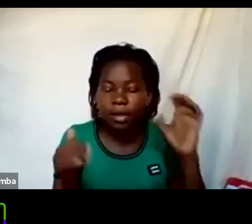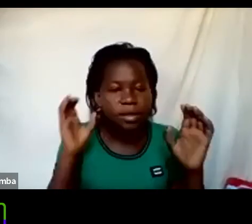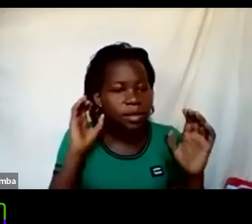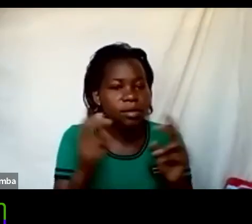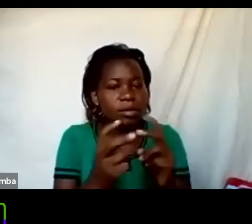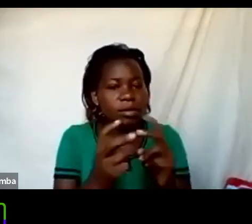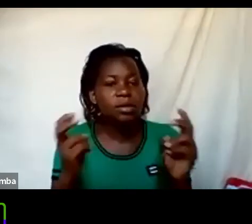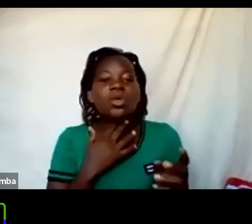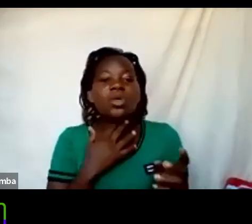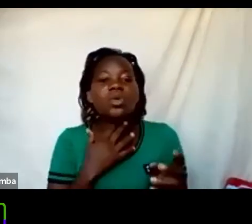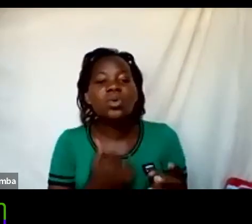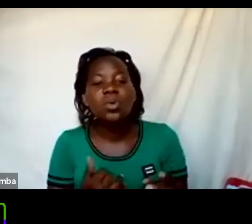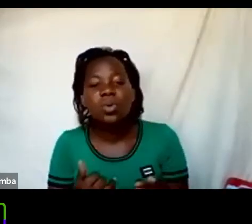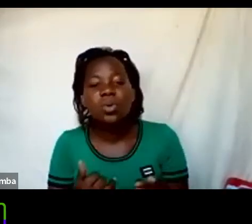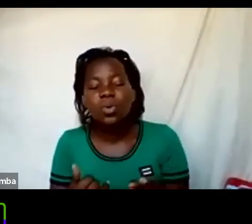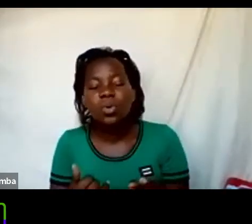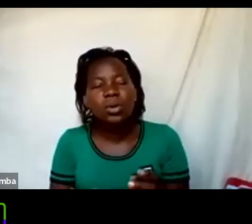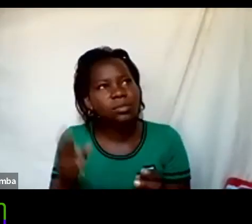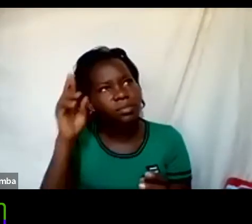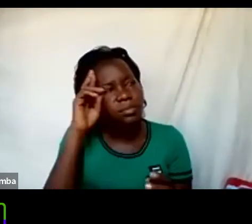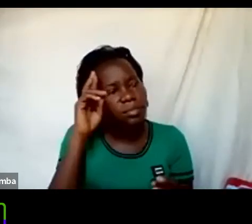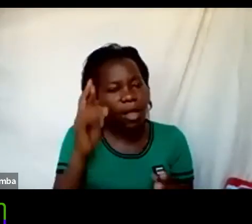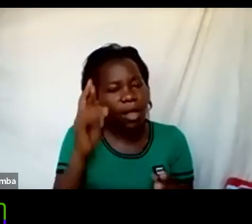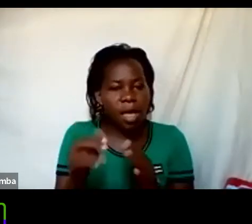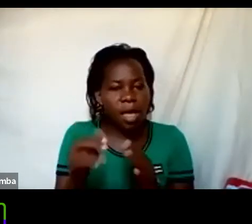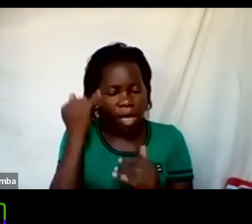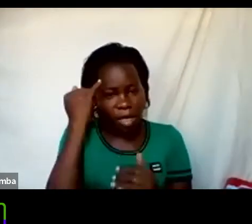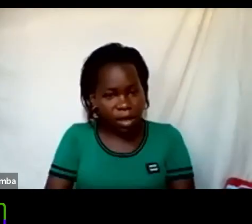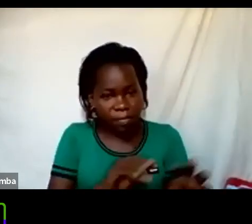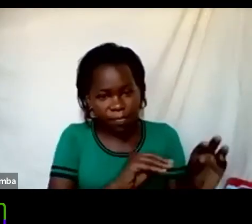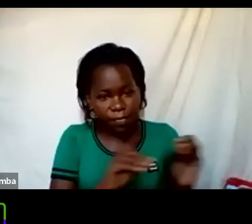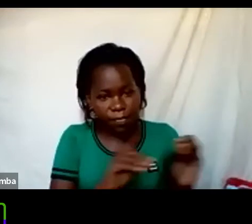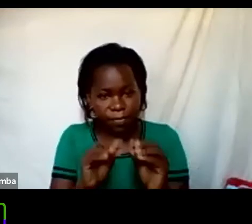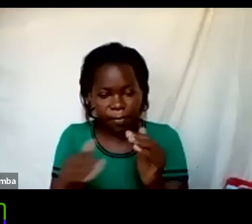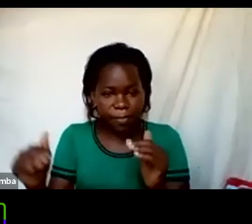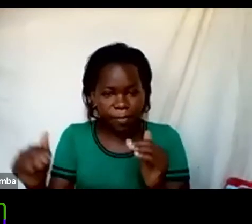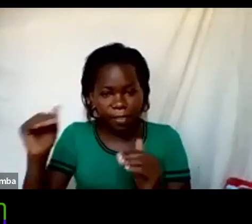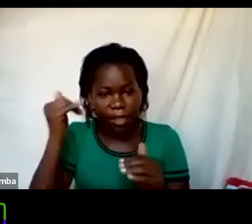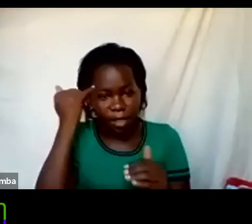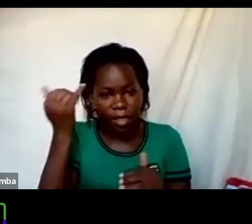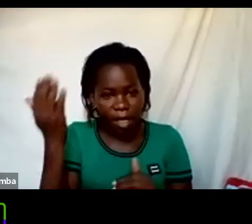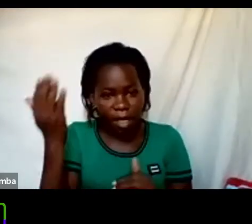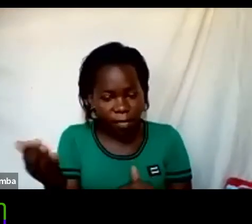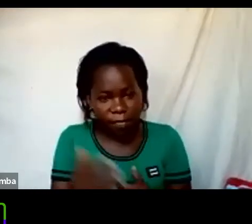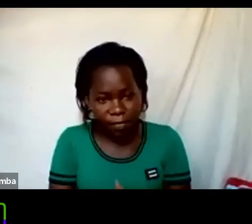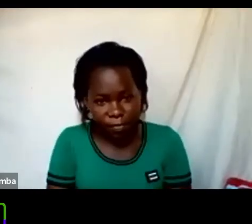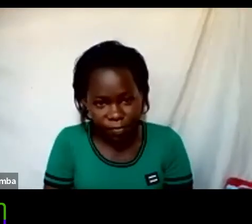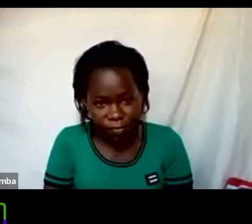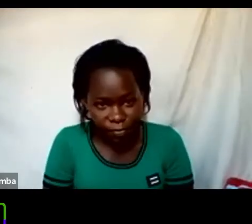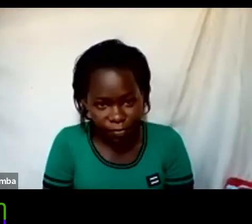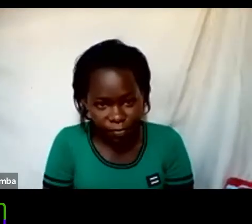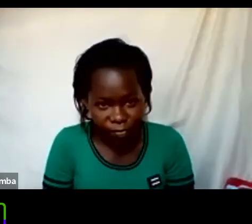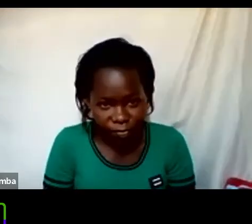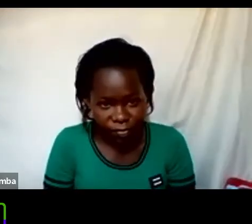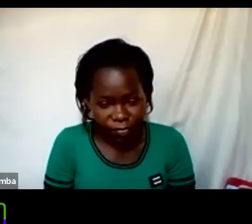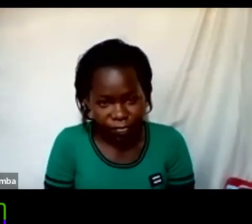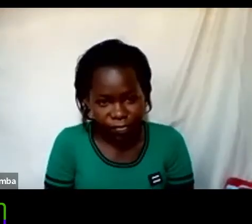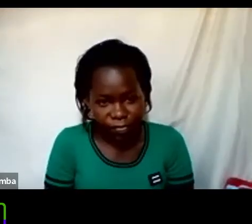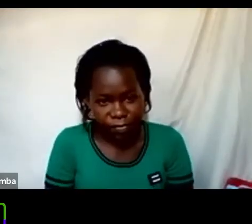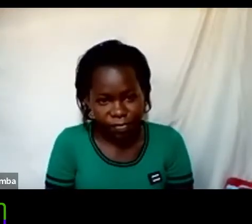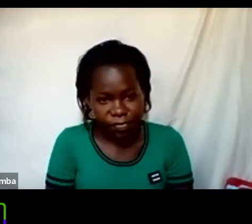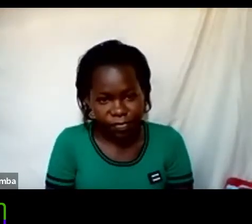so that even by the time we go to the next phase, the ideas have benefited from experts and real entrepreneurs who are in the same